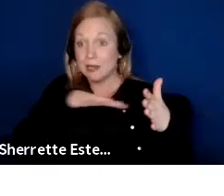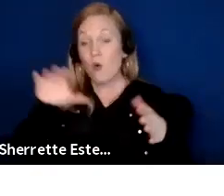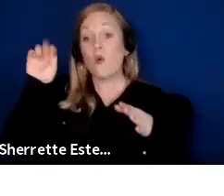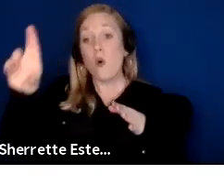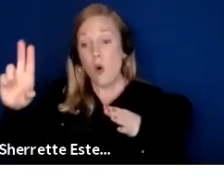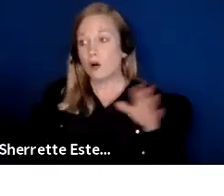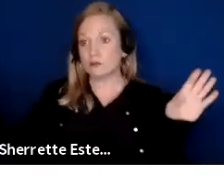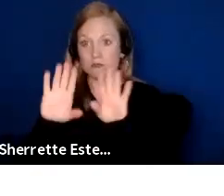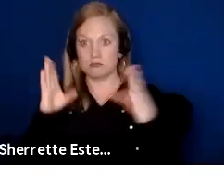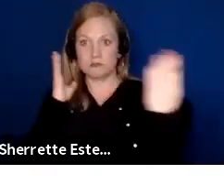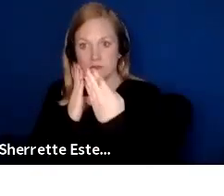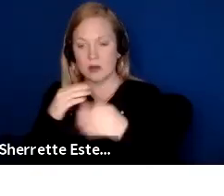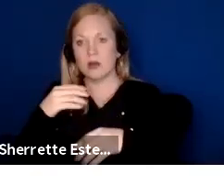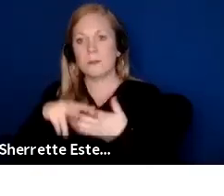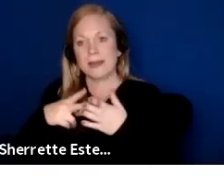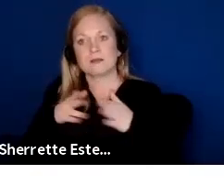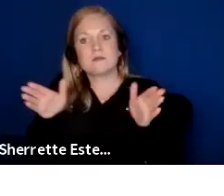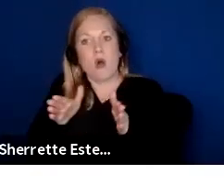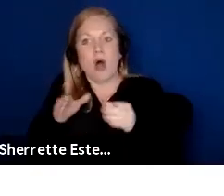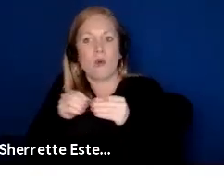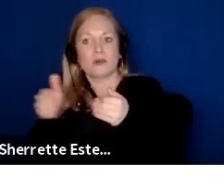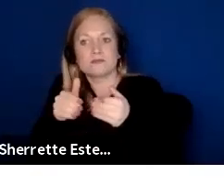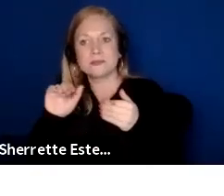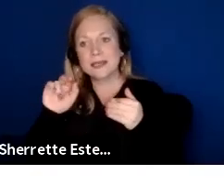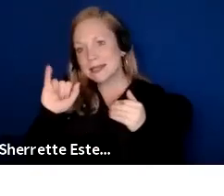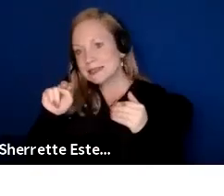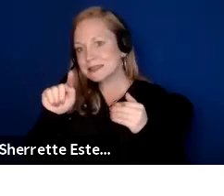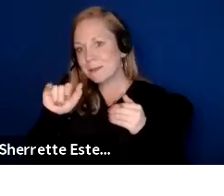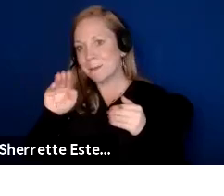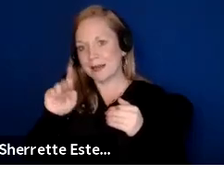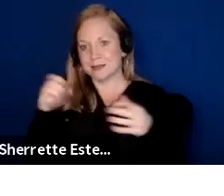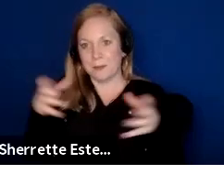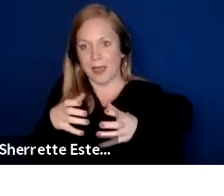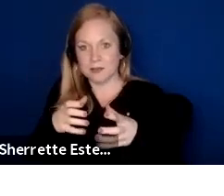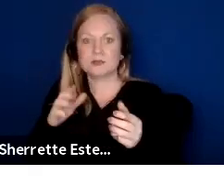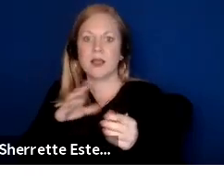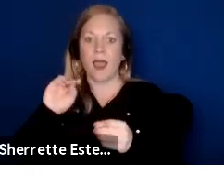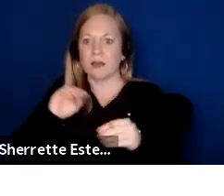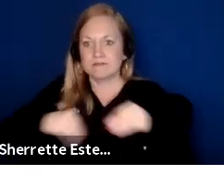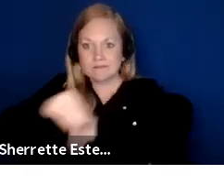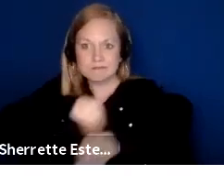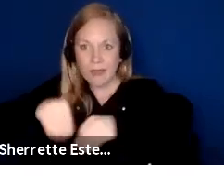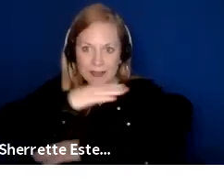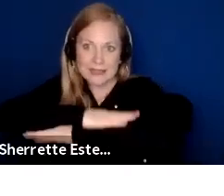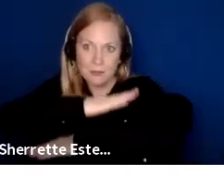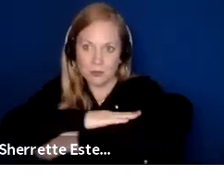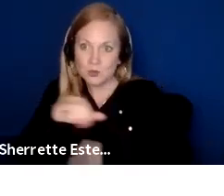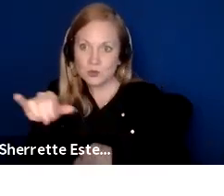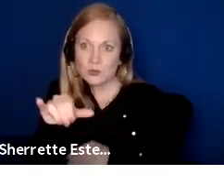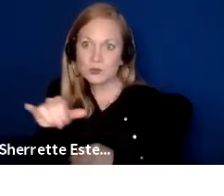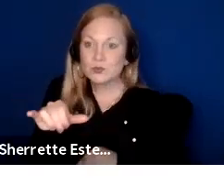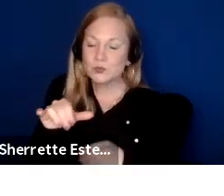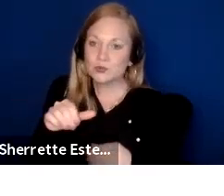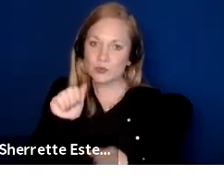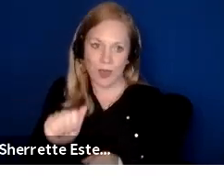smaller, more intimate gathering spaces with various table arrangements to set up different